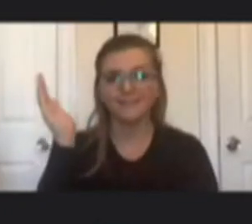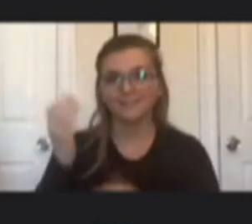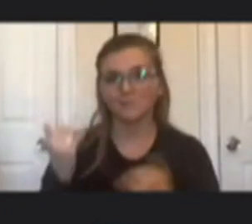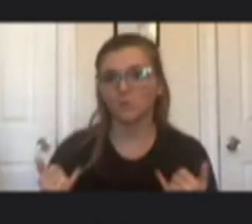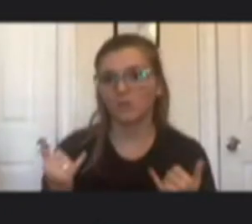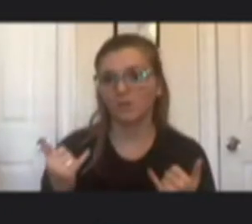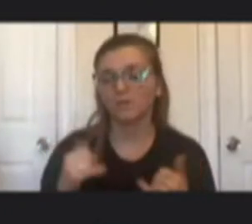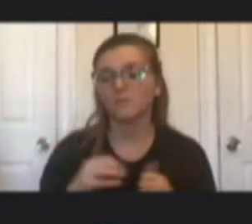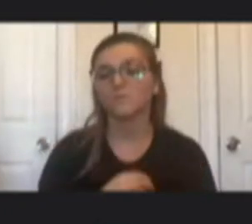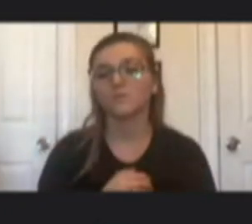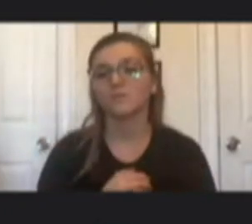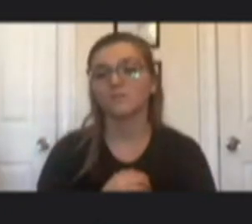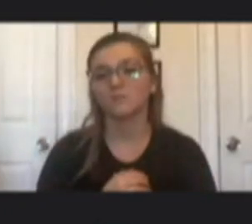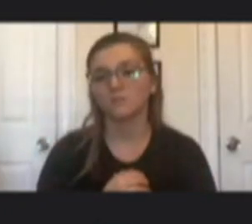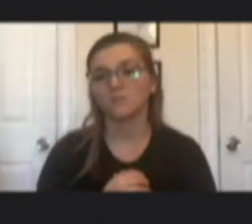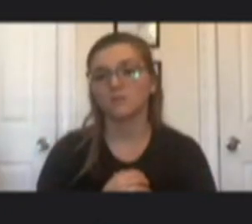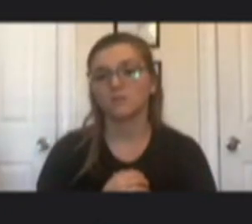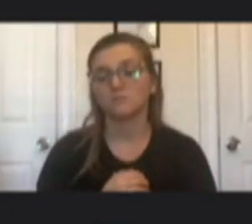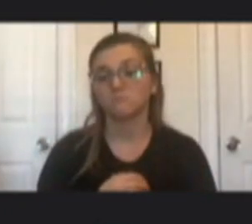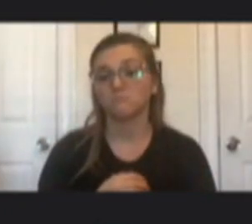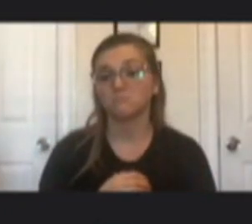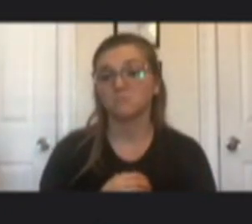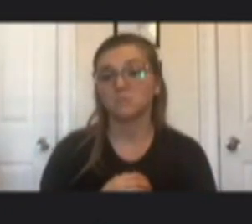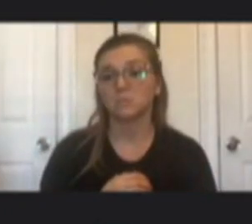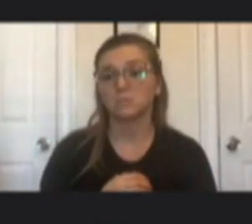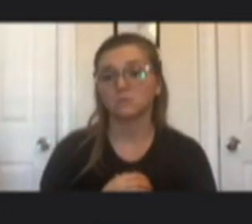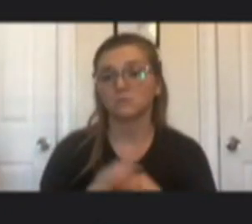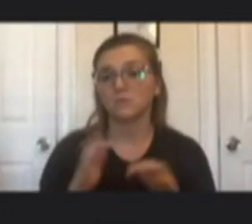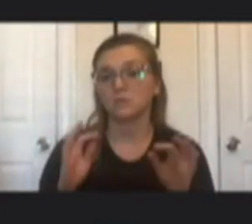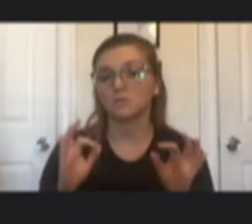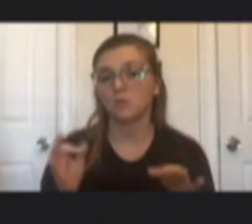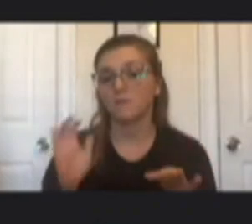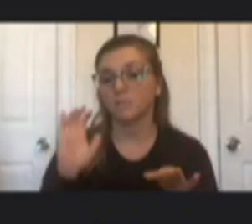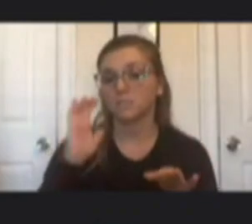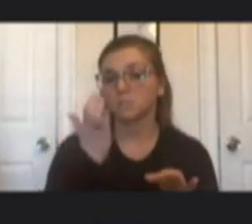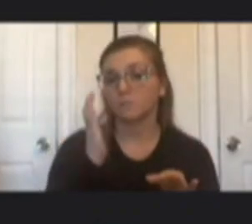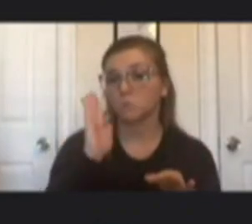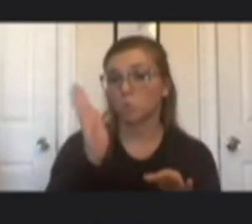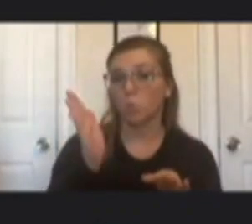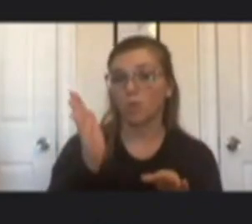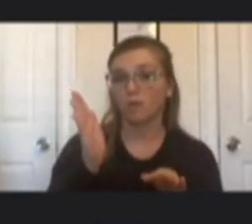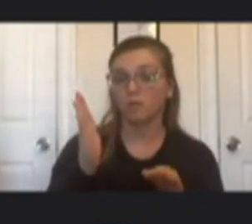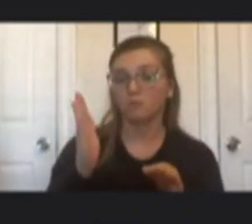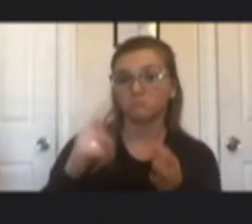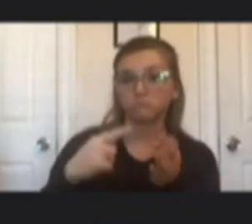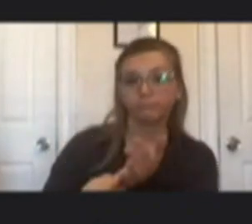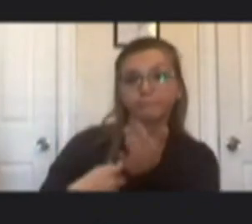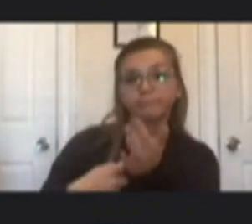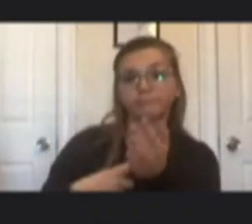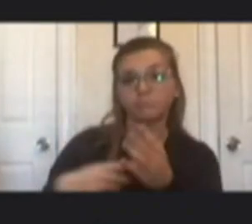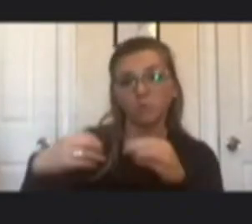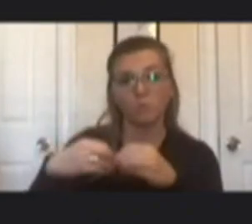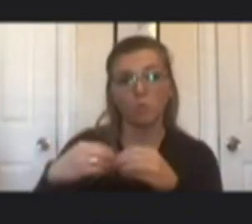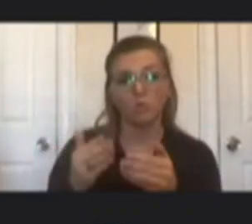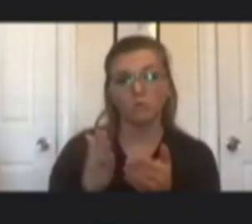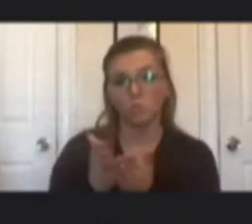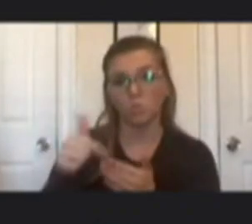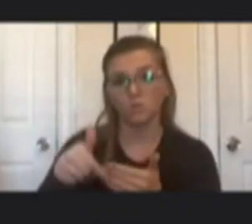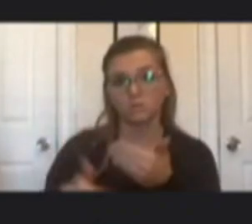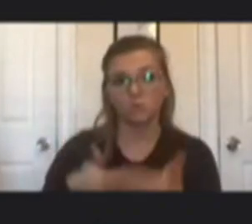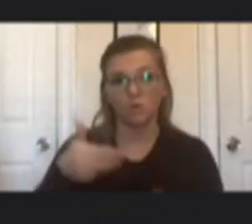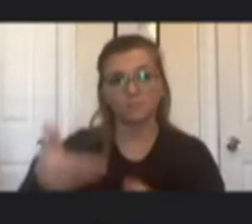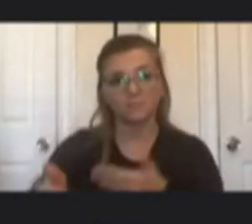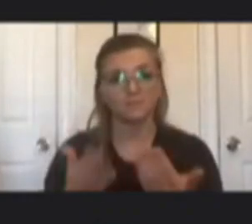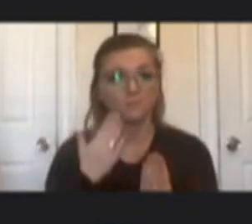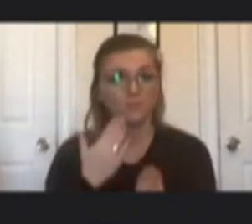And it definitely sounds like we'll, maybe have some ongoing discussions throughout the process. So thank you.